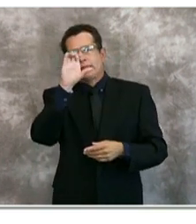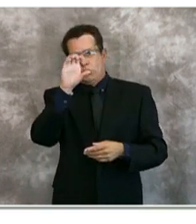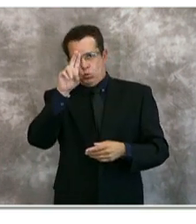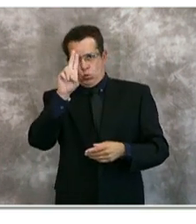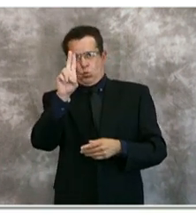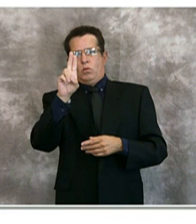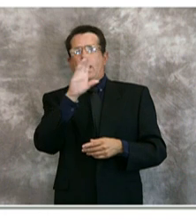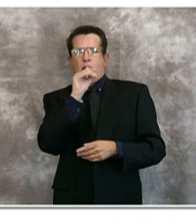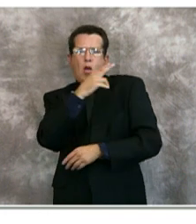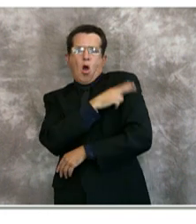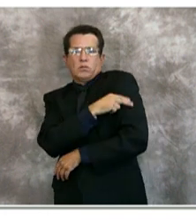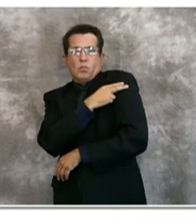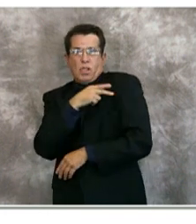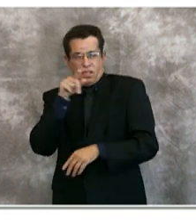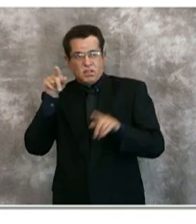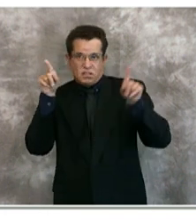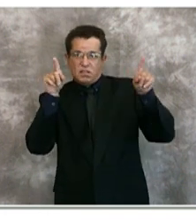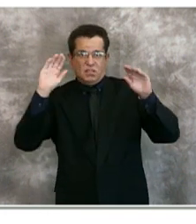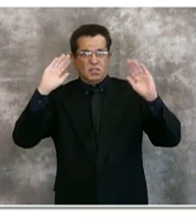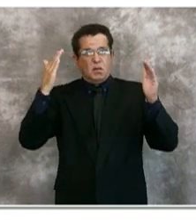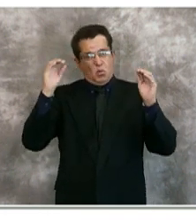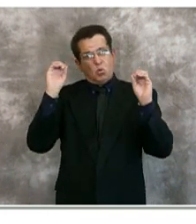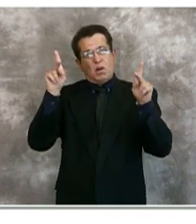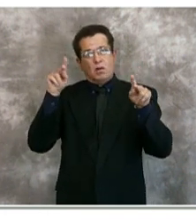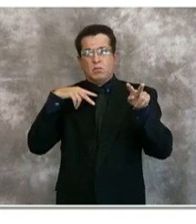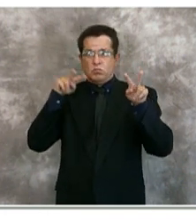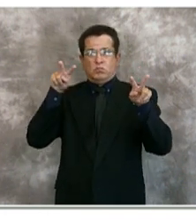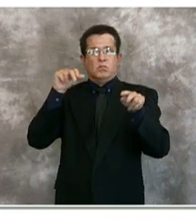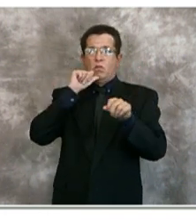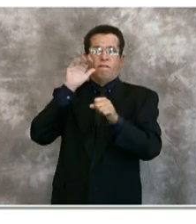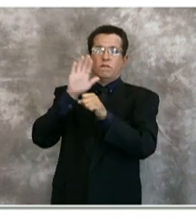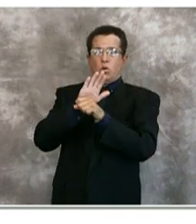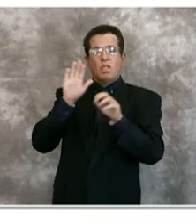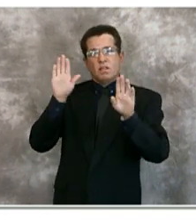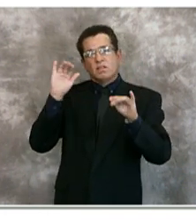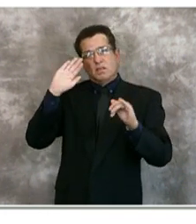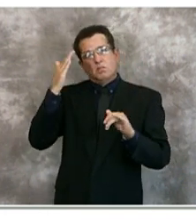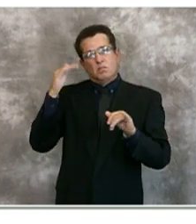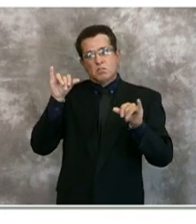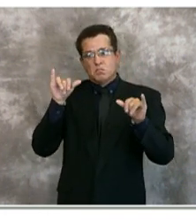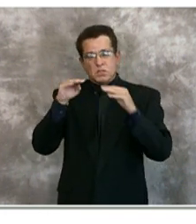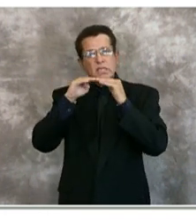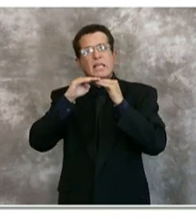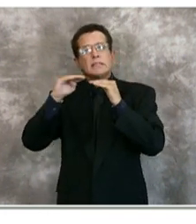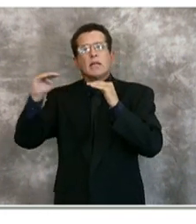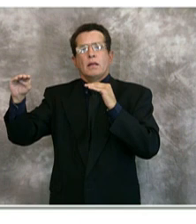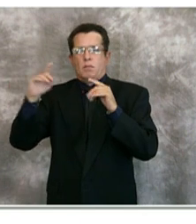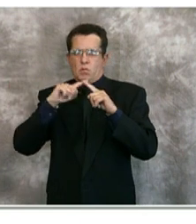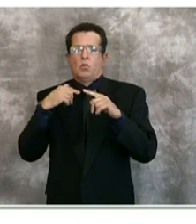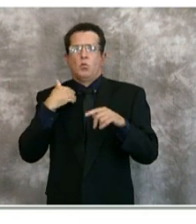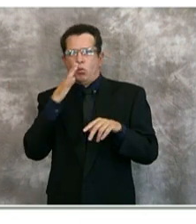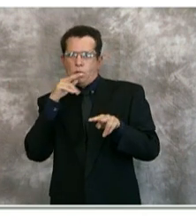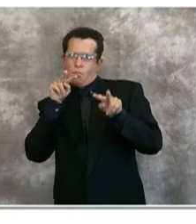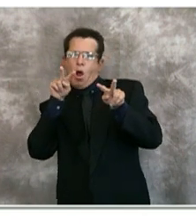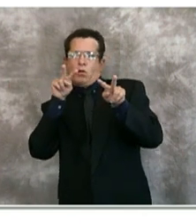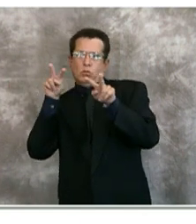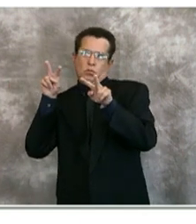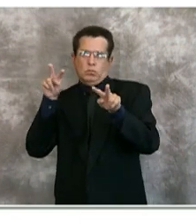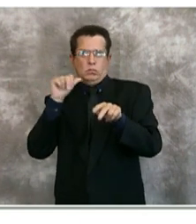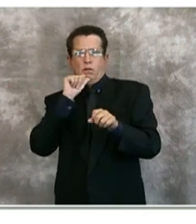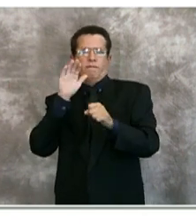are maintaining or stabilizing or consistent for now, but again, we have to continue to monitor